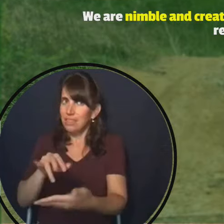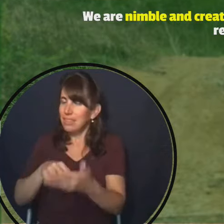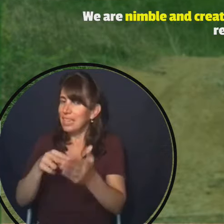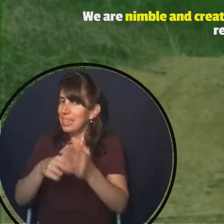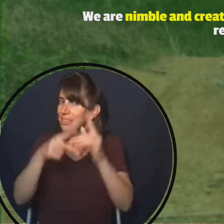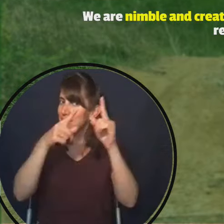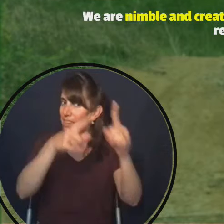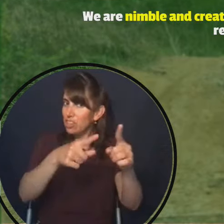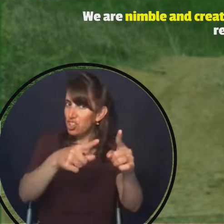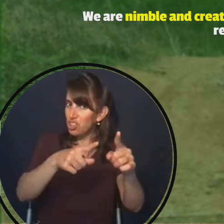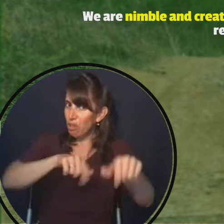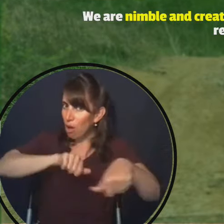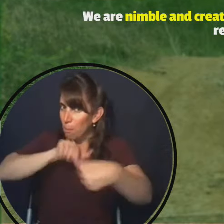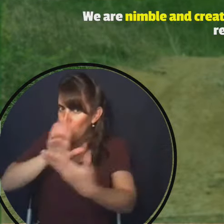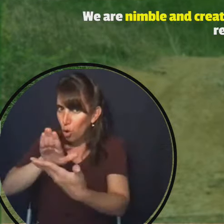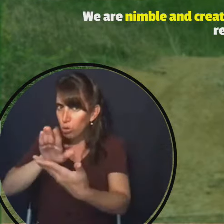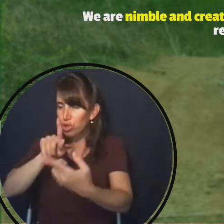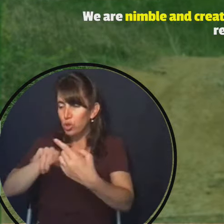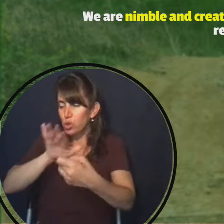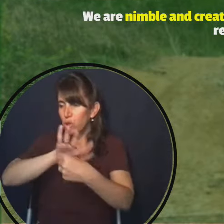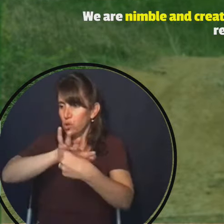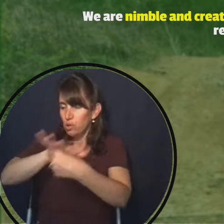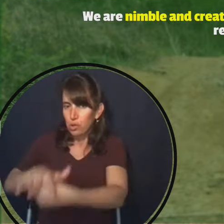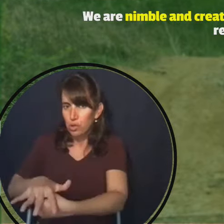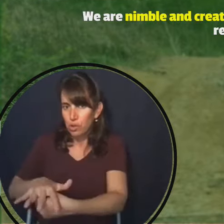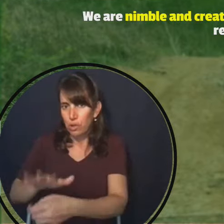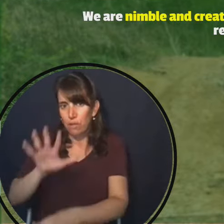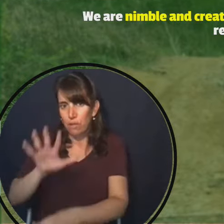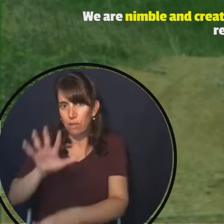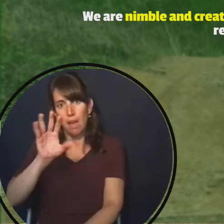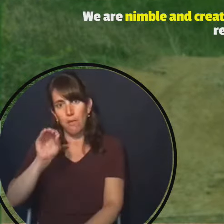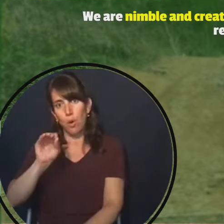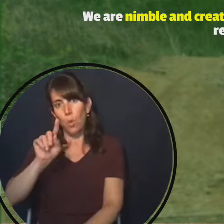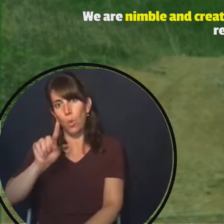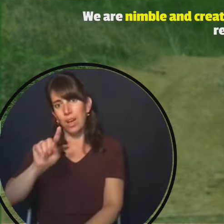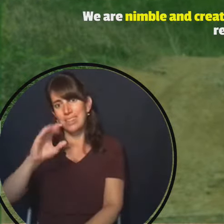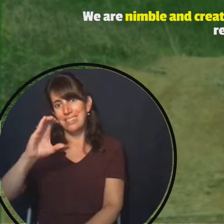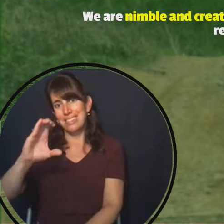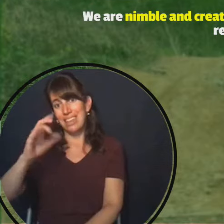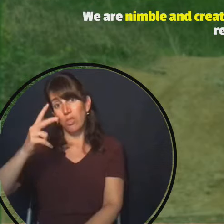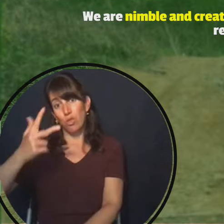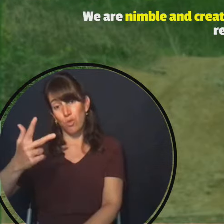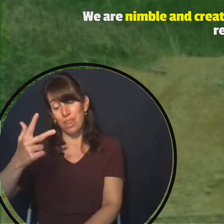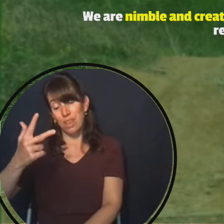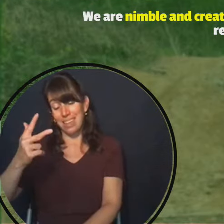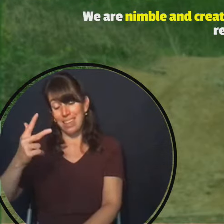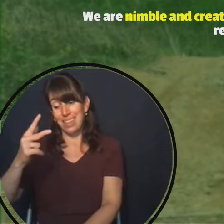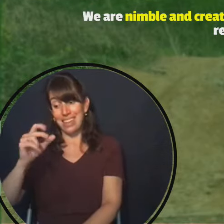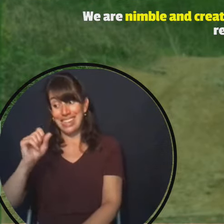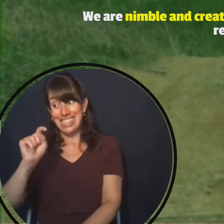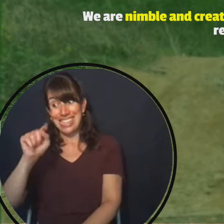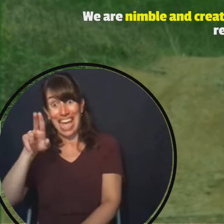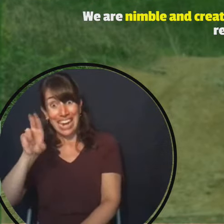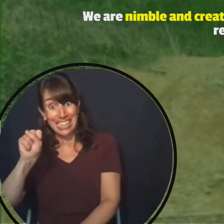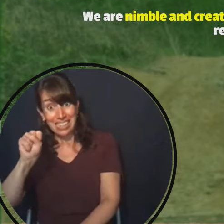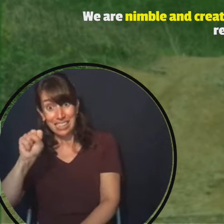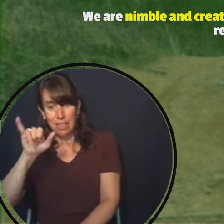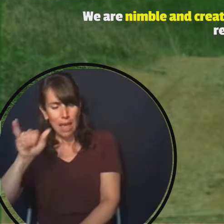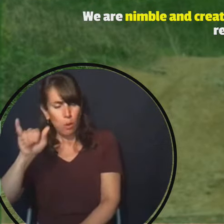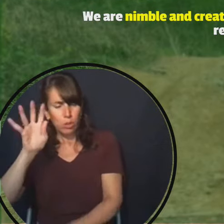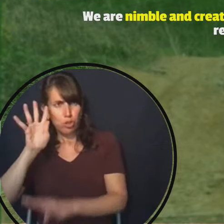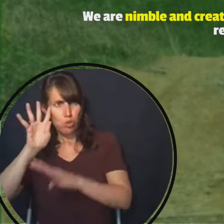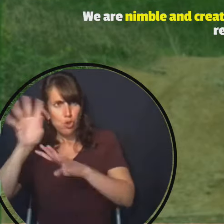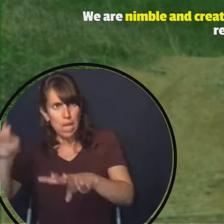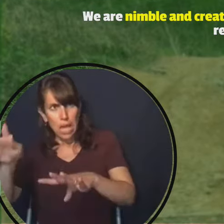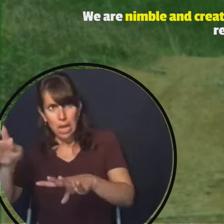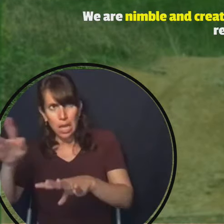We get to, you know, the 501c3 statutes were created, we can follow them. The state may not like that, right? They don't like the politics